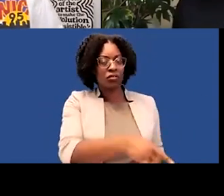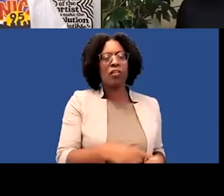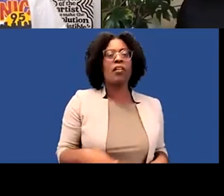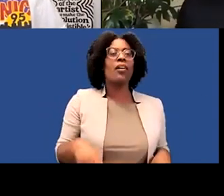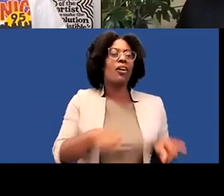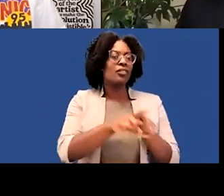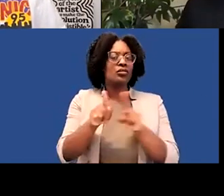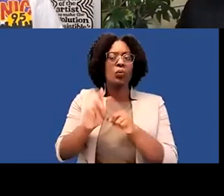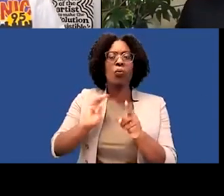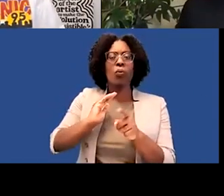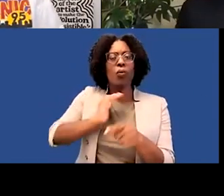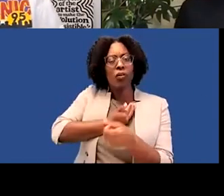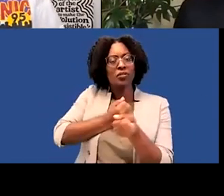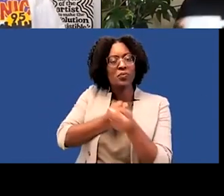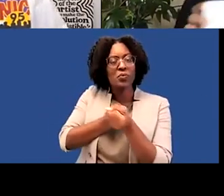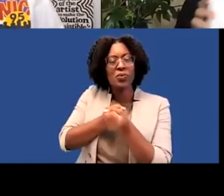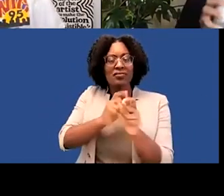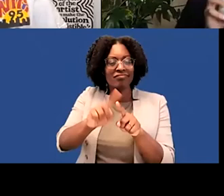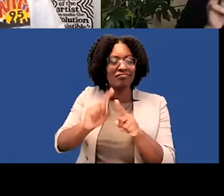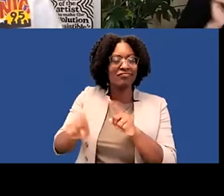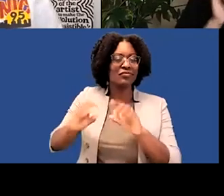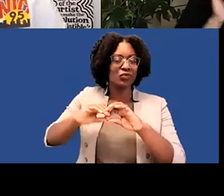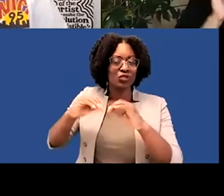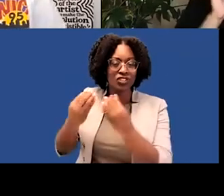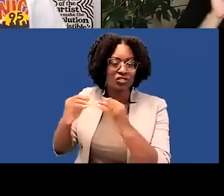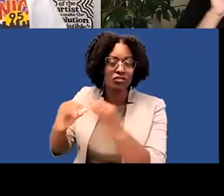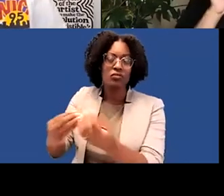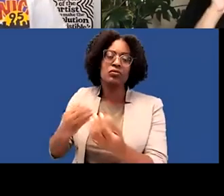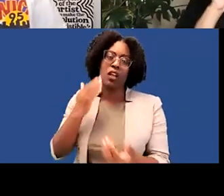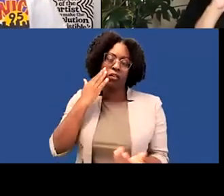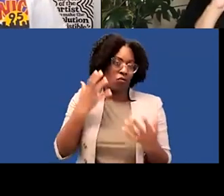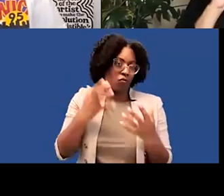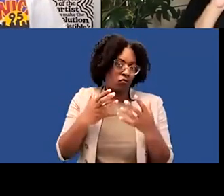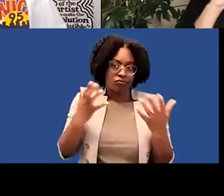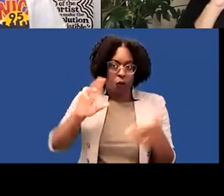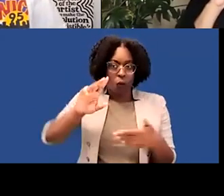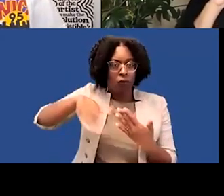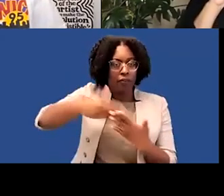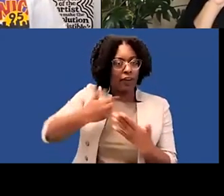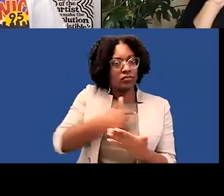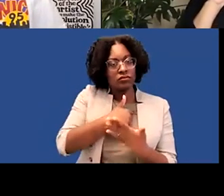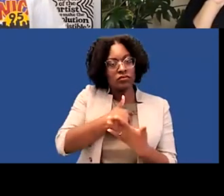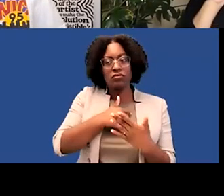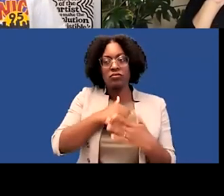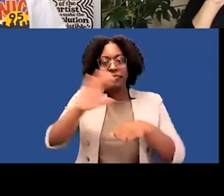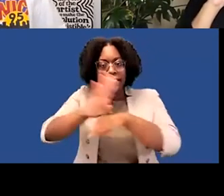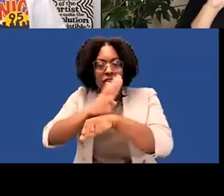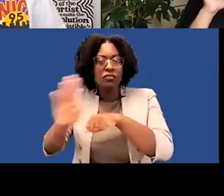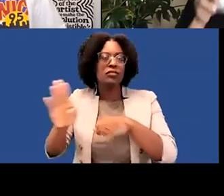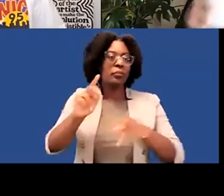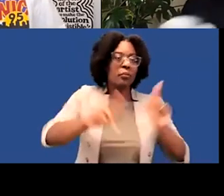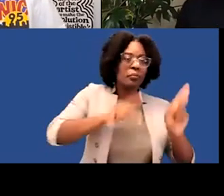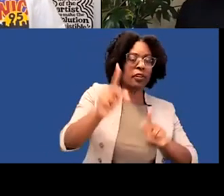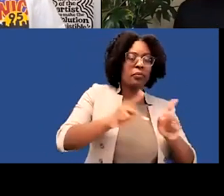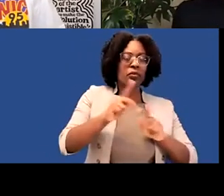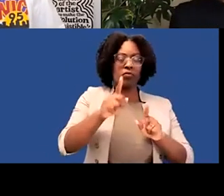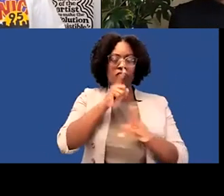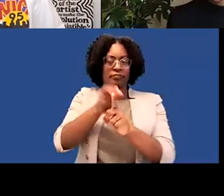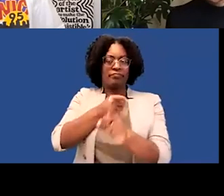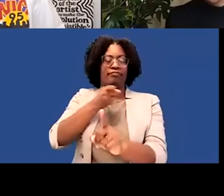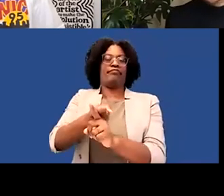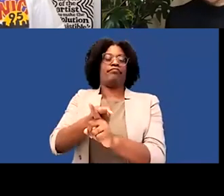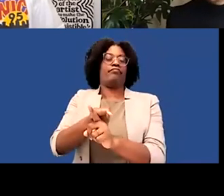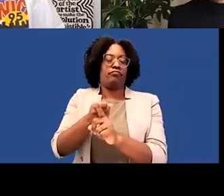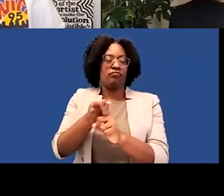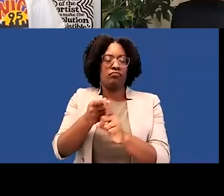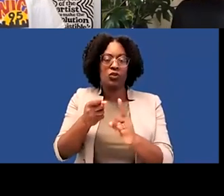by this pandemic, and we really appreciate BAM holding space for this project that we are so proud